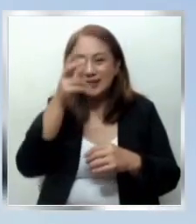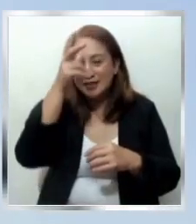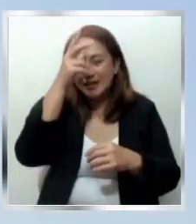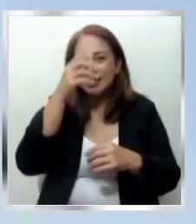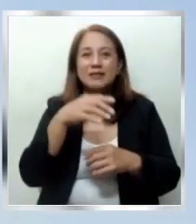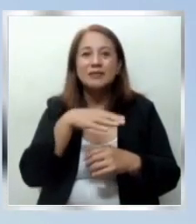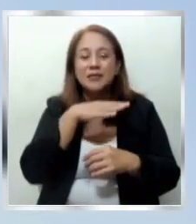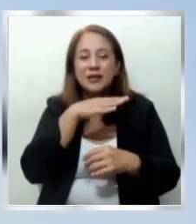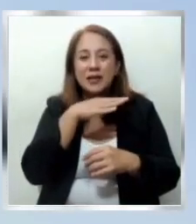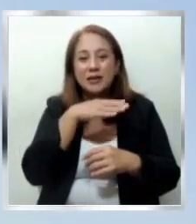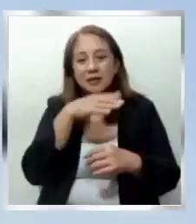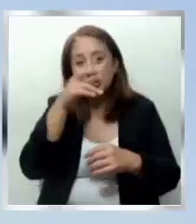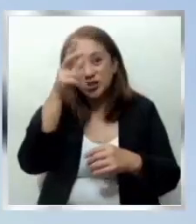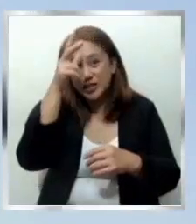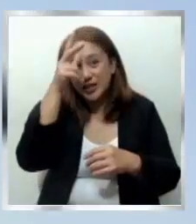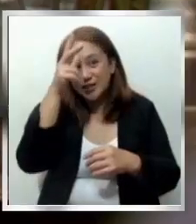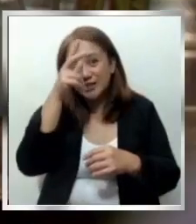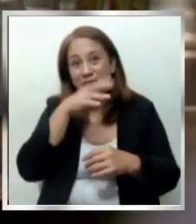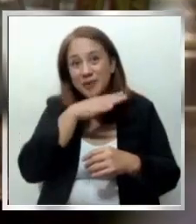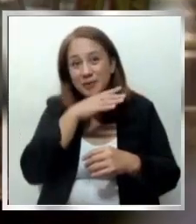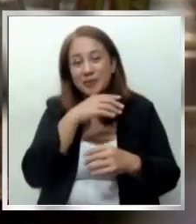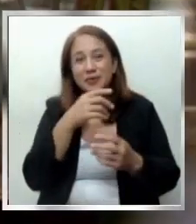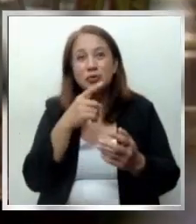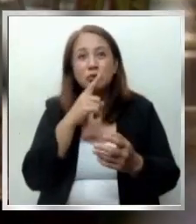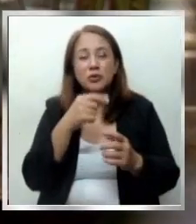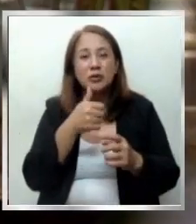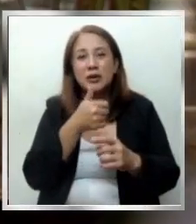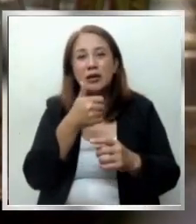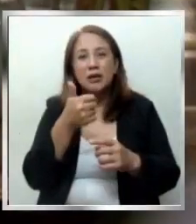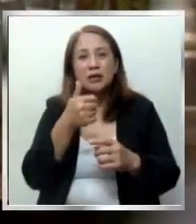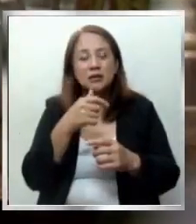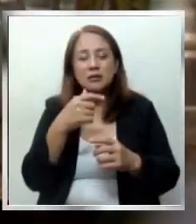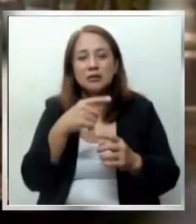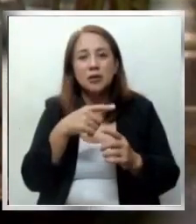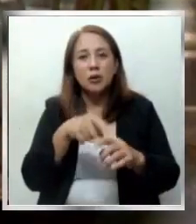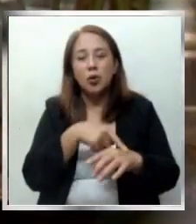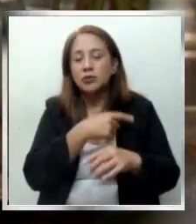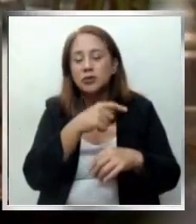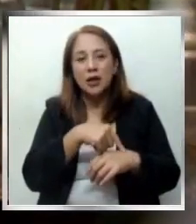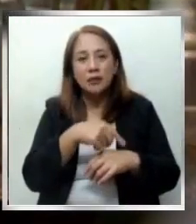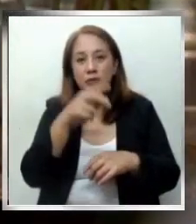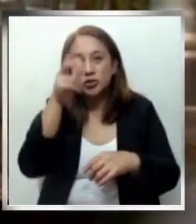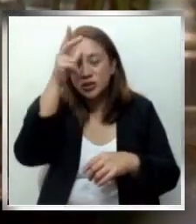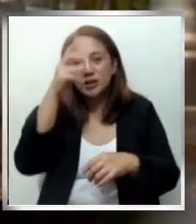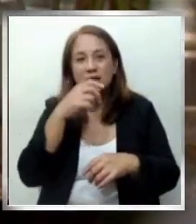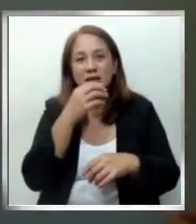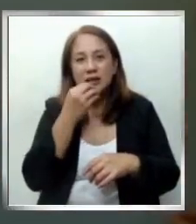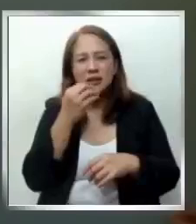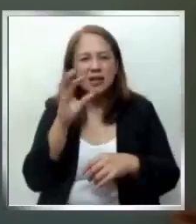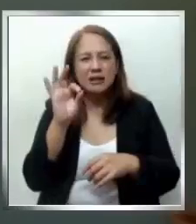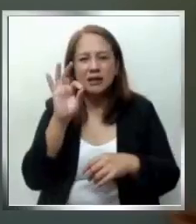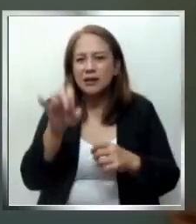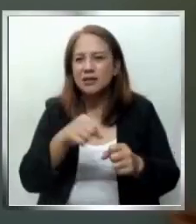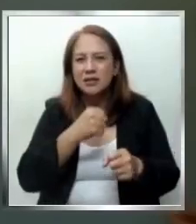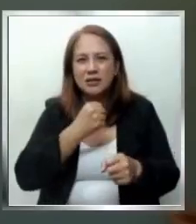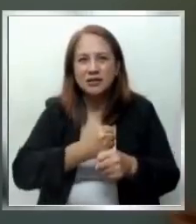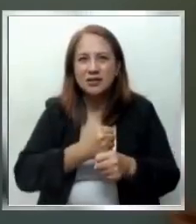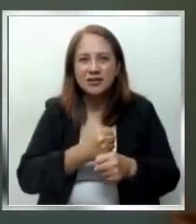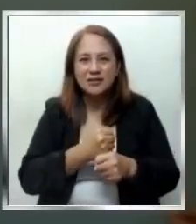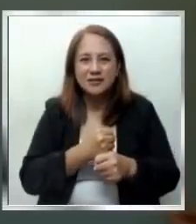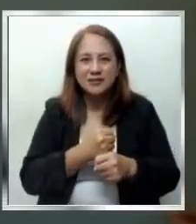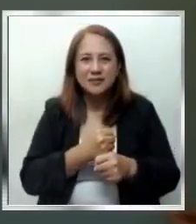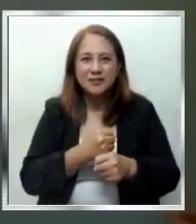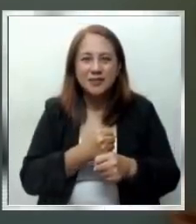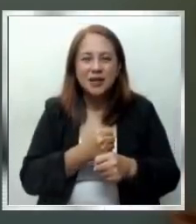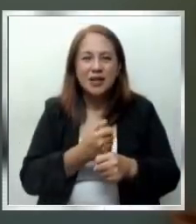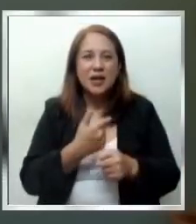Palawan kahit isa siyang pescetarian. I haven't eaten chicken in I think like 9 years. You know, I'm only